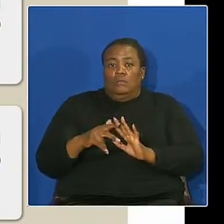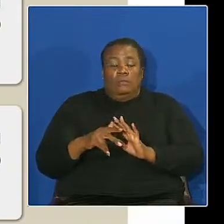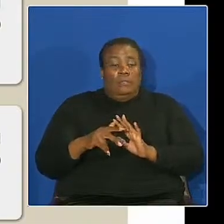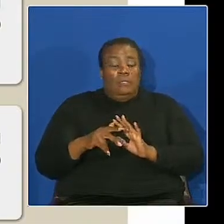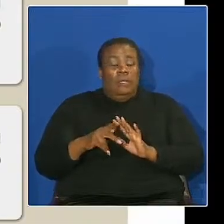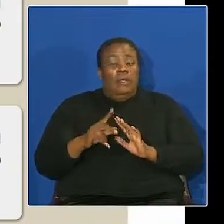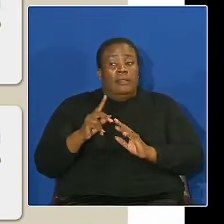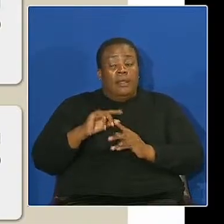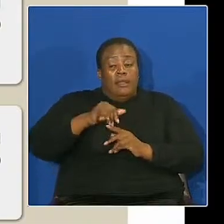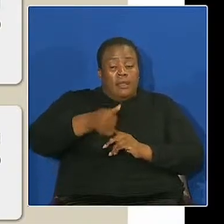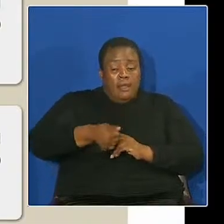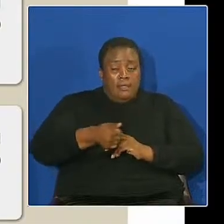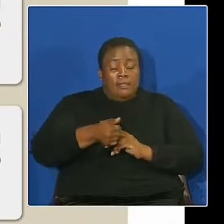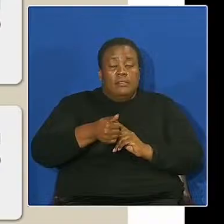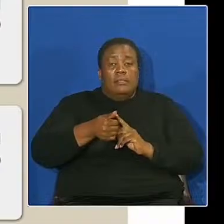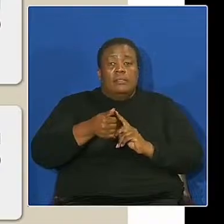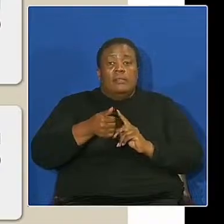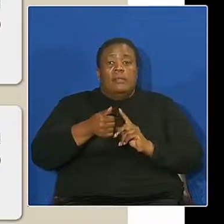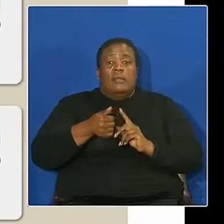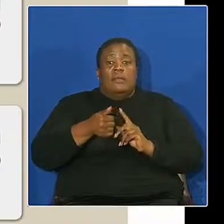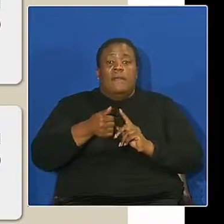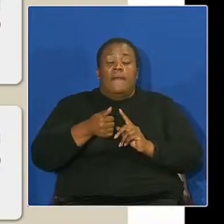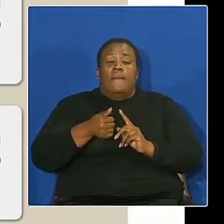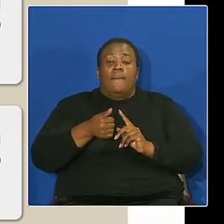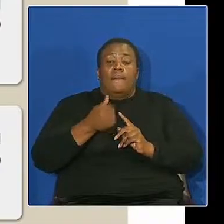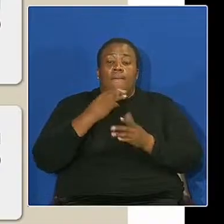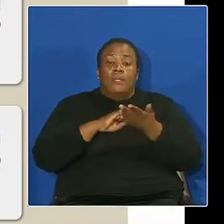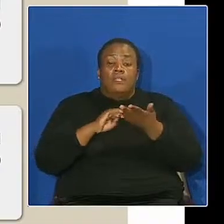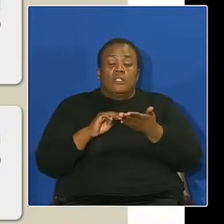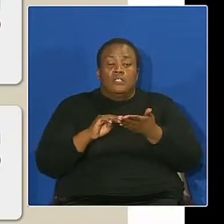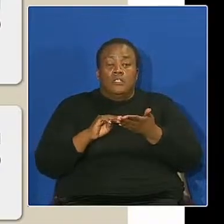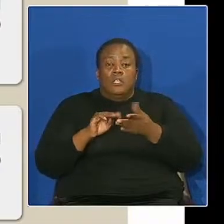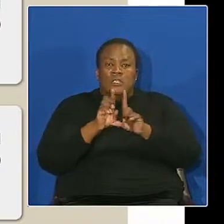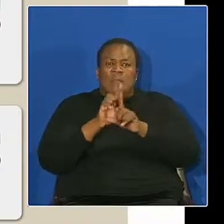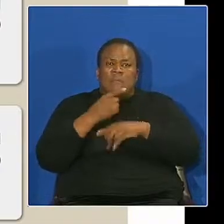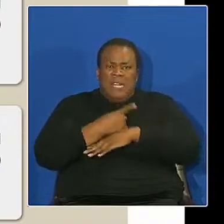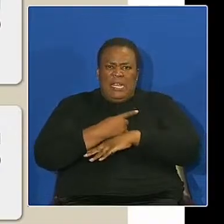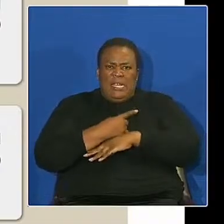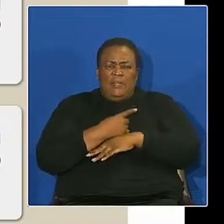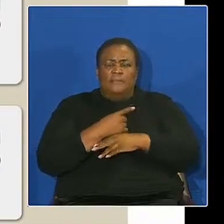Then the next message on the same day was